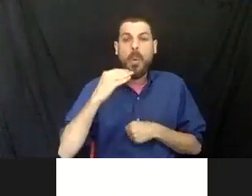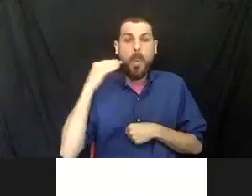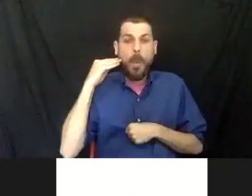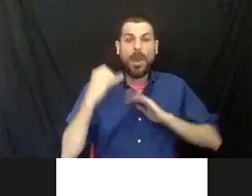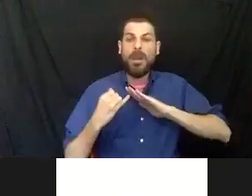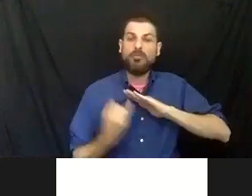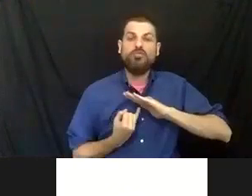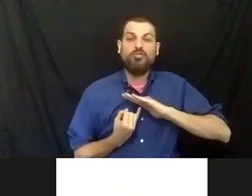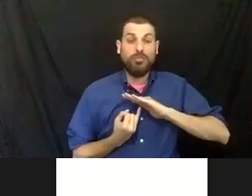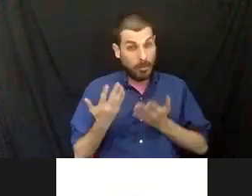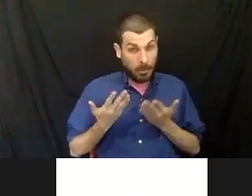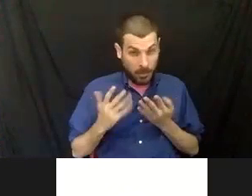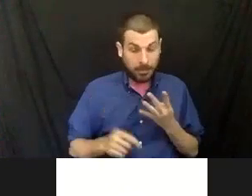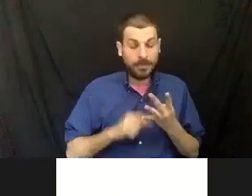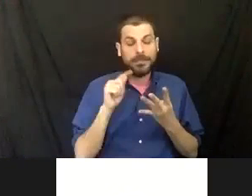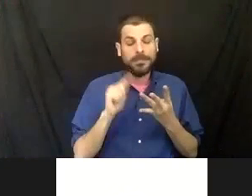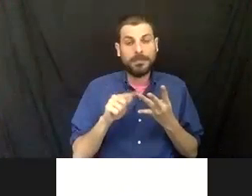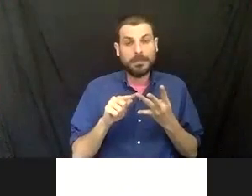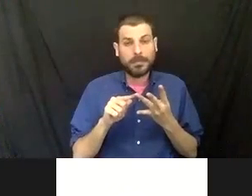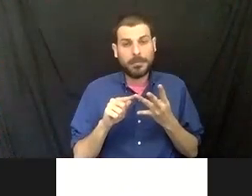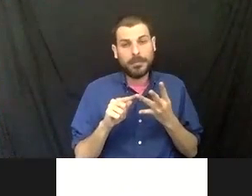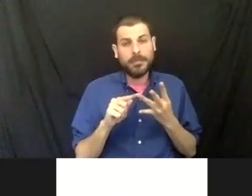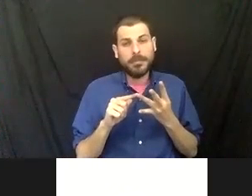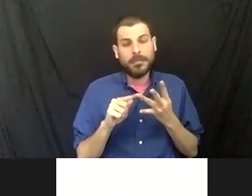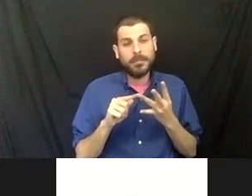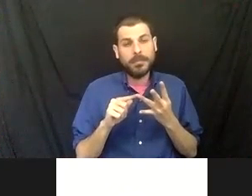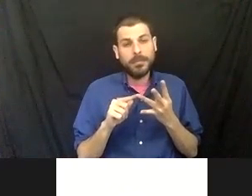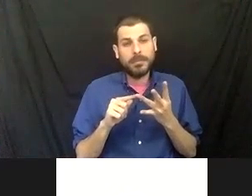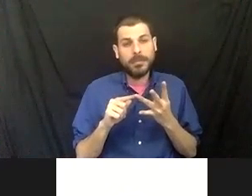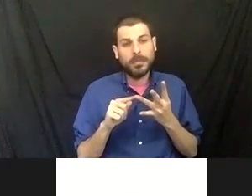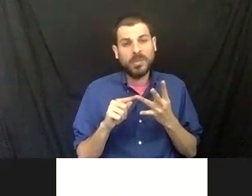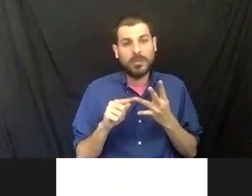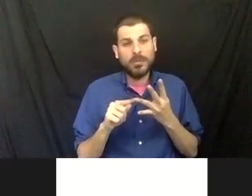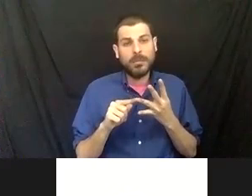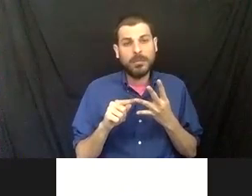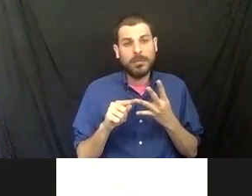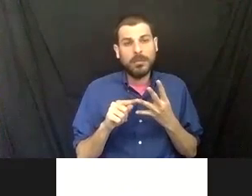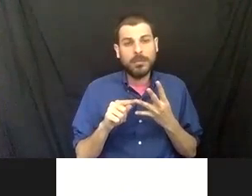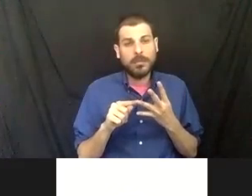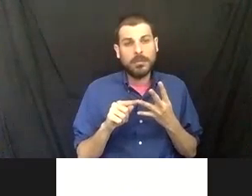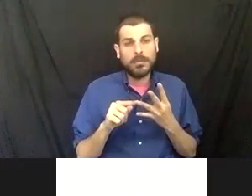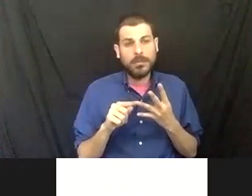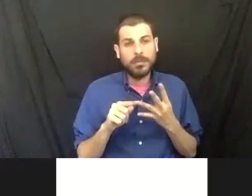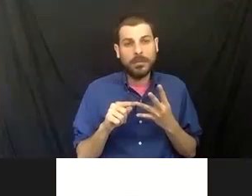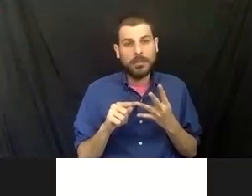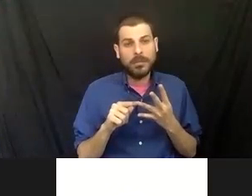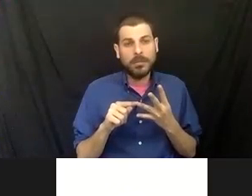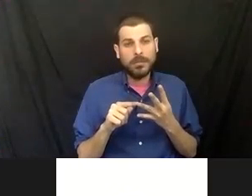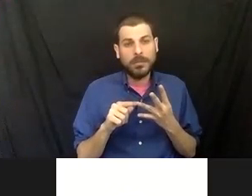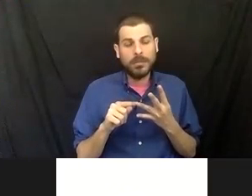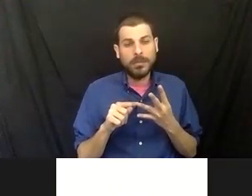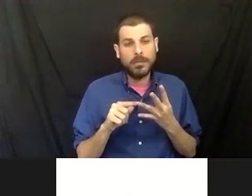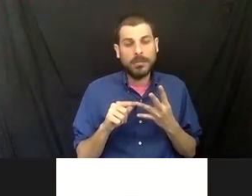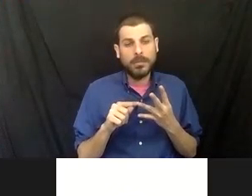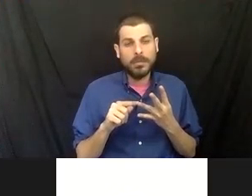If a person is unable to work because their employer has ceased or